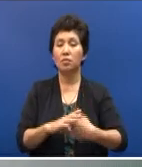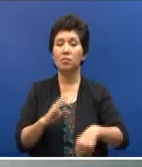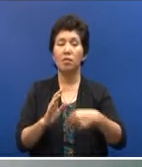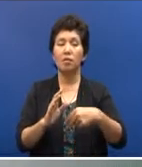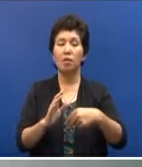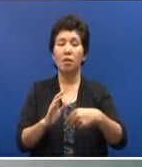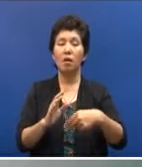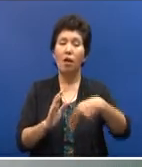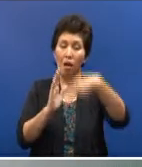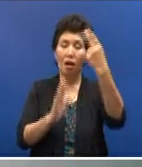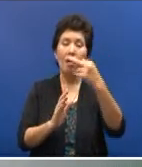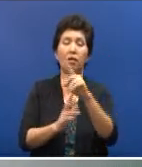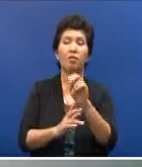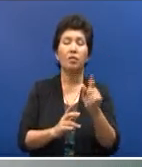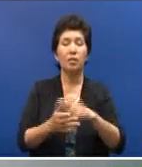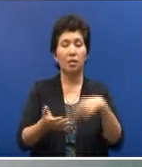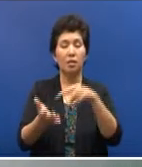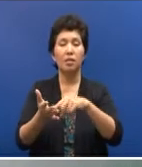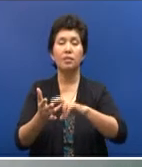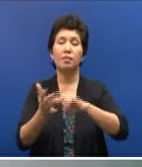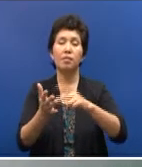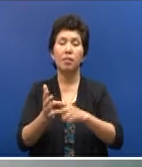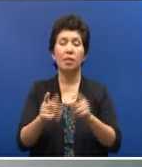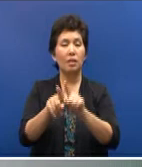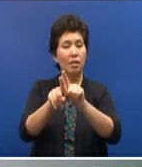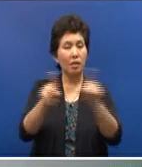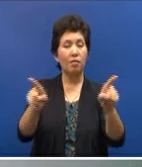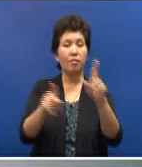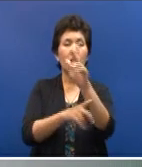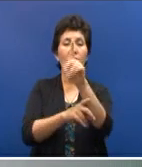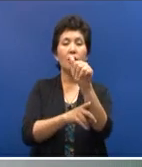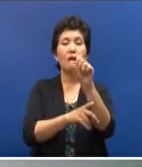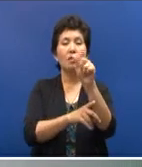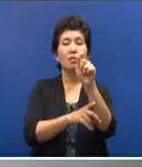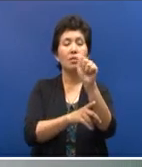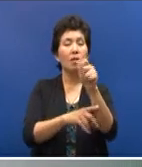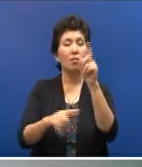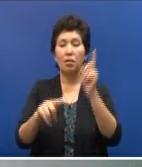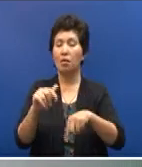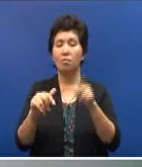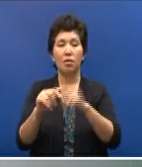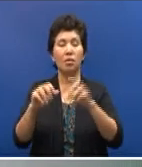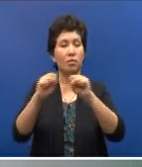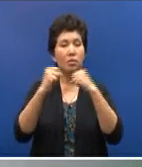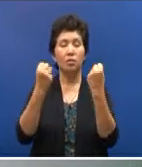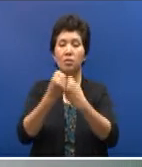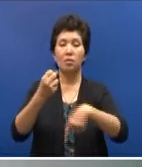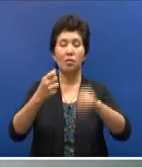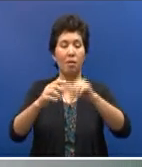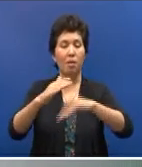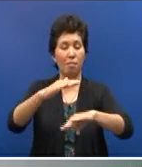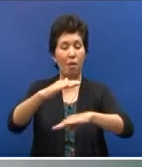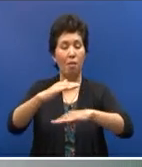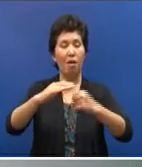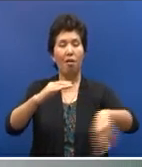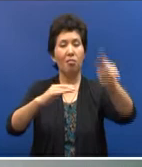hierarchy. This means that different castes cannot socialize with each other